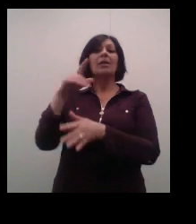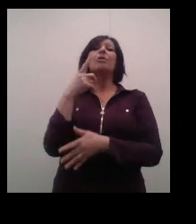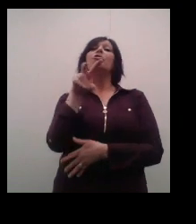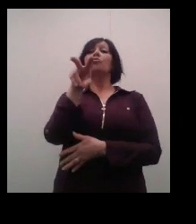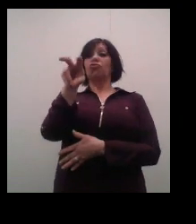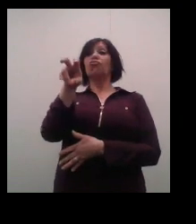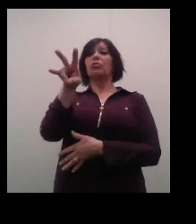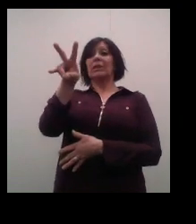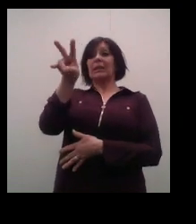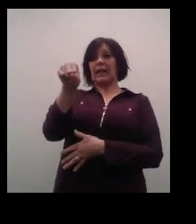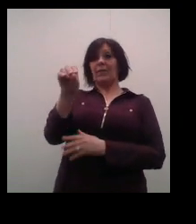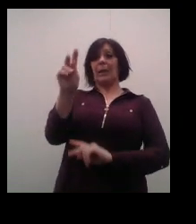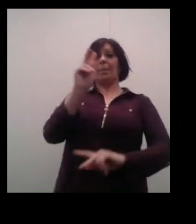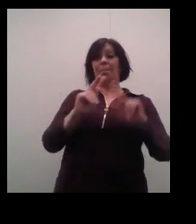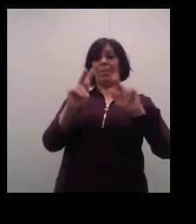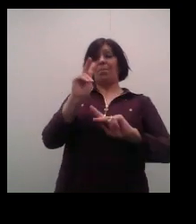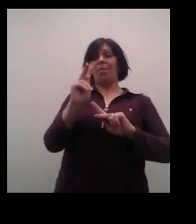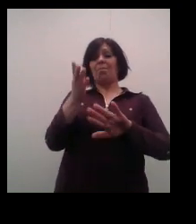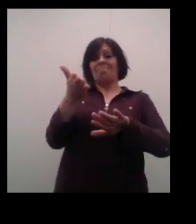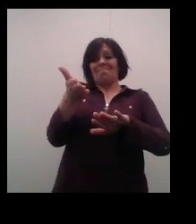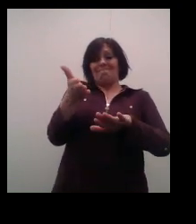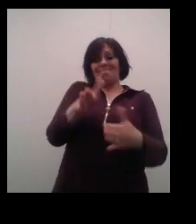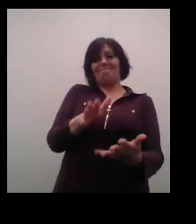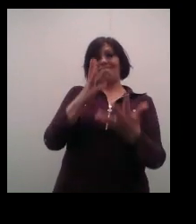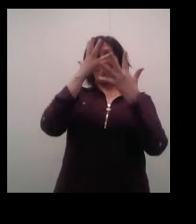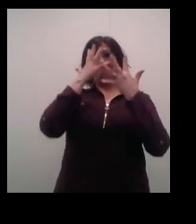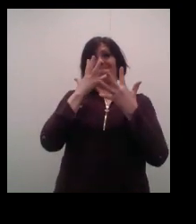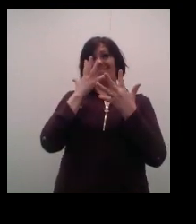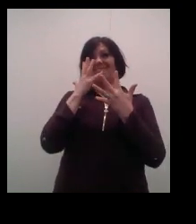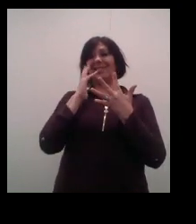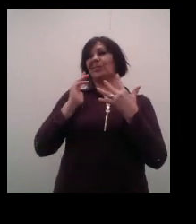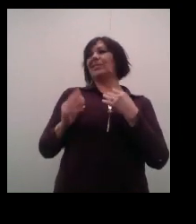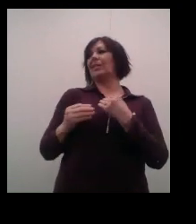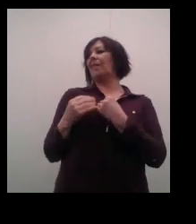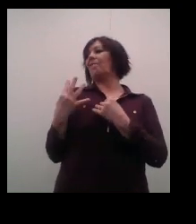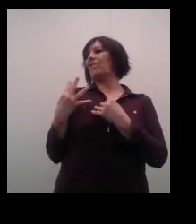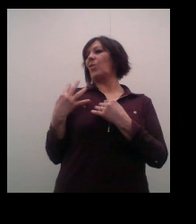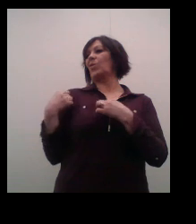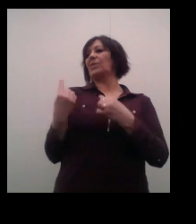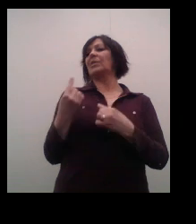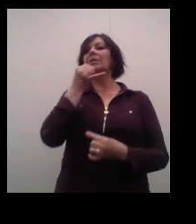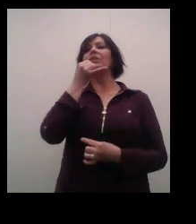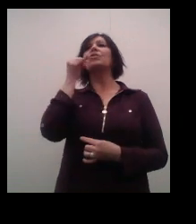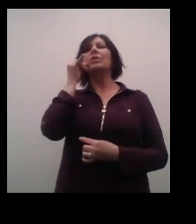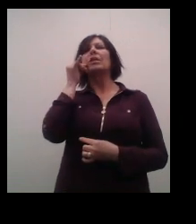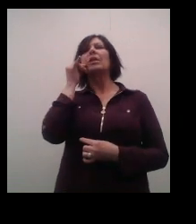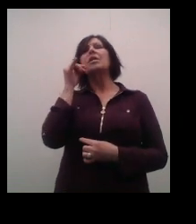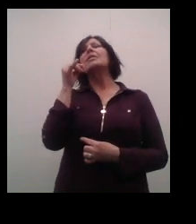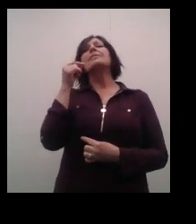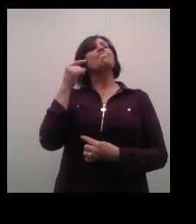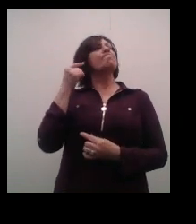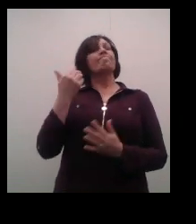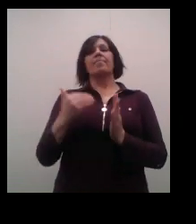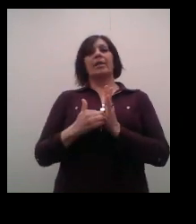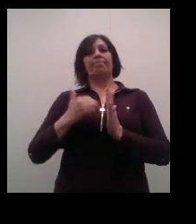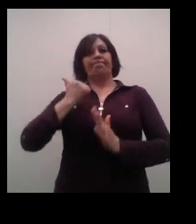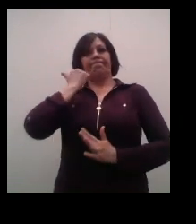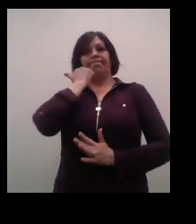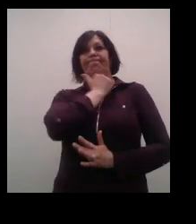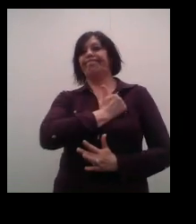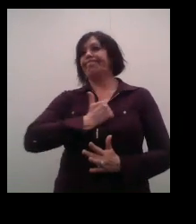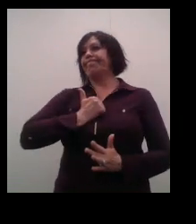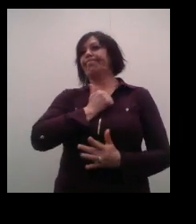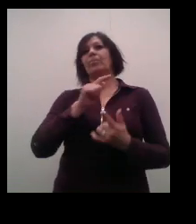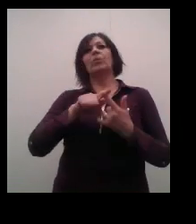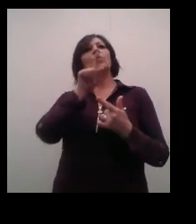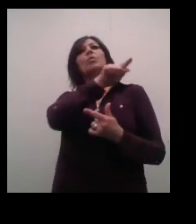270 individuals who have died, unfortunately. That's 4 more since what we announced yesterday. And once again, I offer my deepest condolences